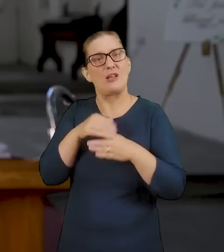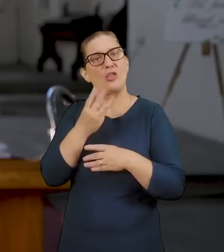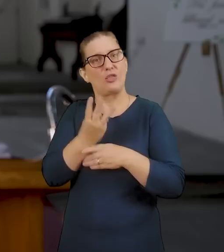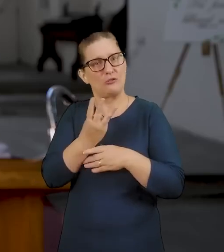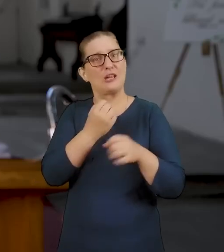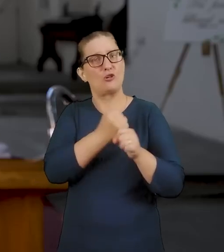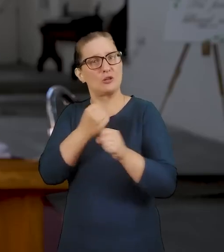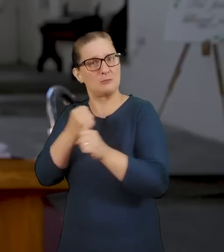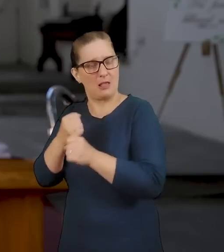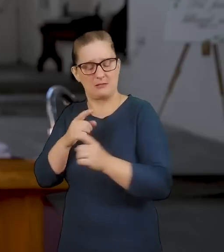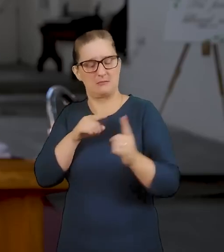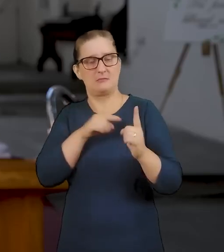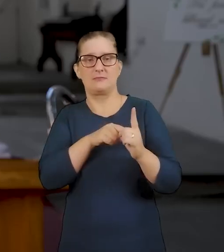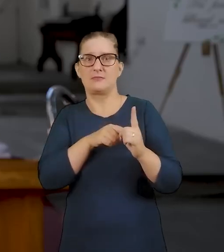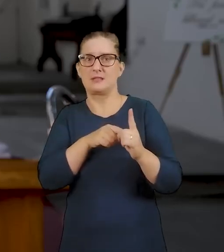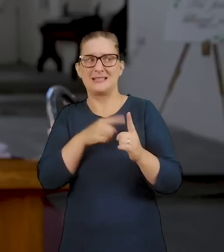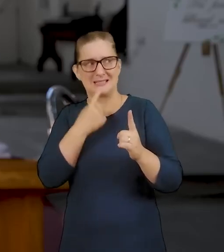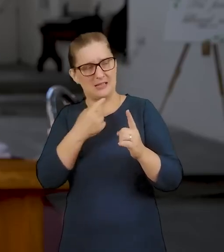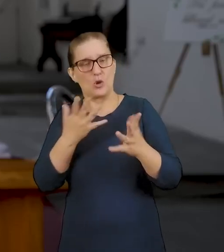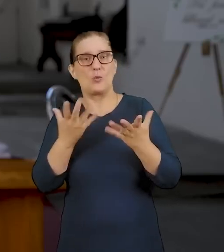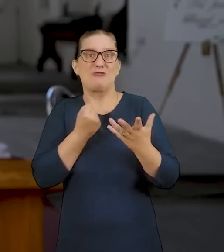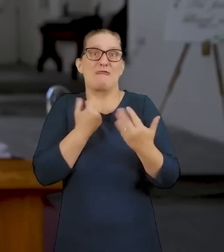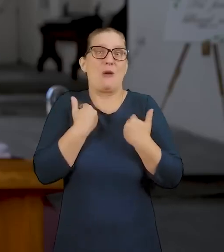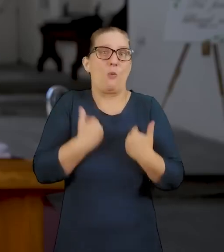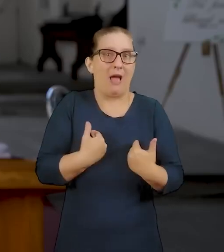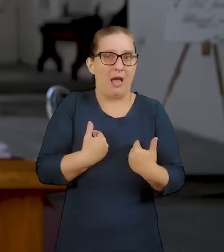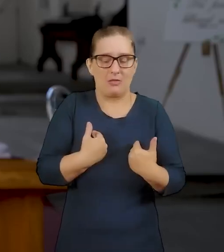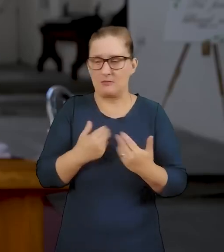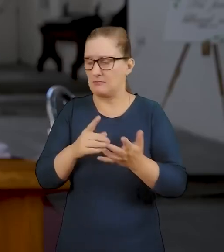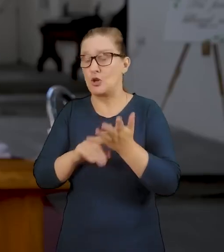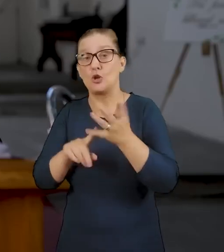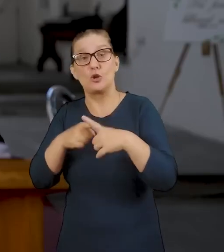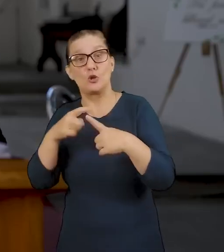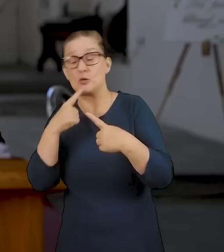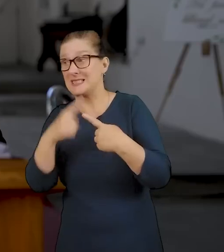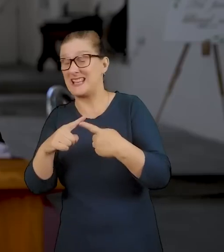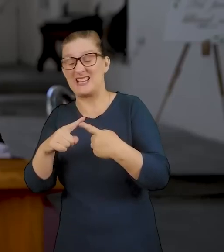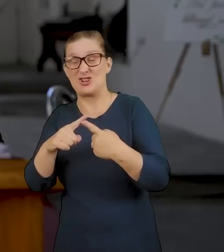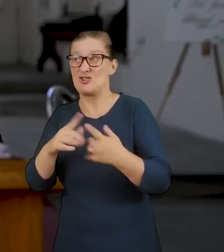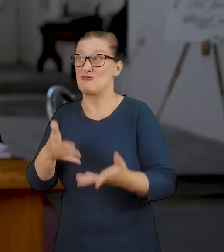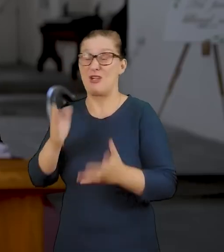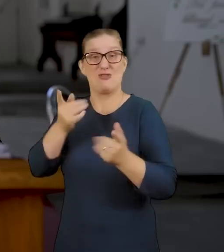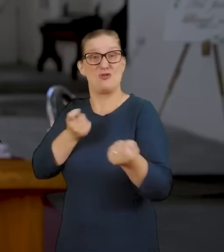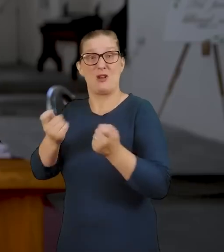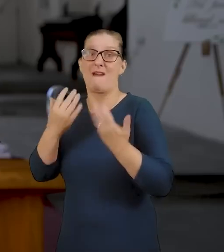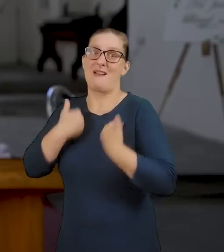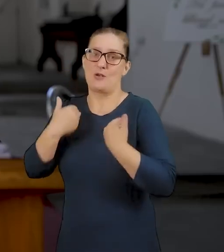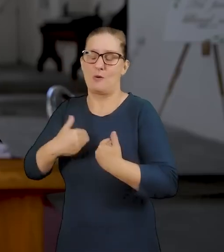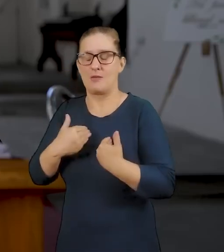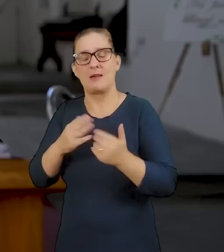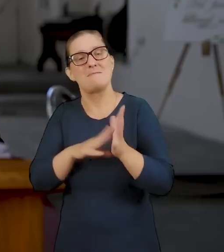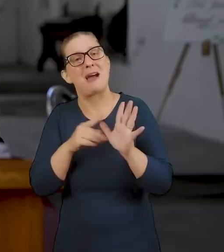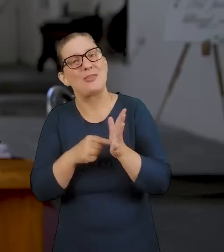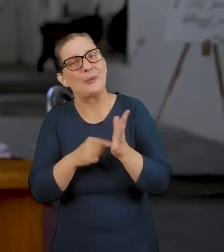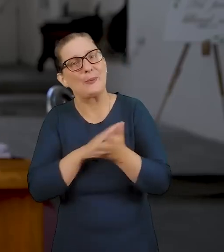in 3 of the 4 Gospels. Mark describes the man with great wealth. Luke says he's a ruler and very